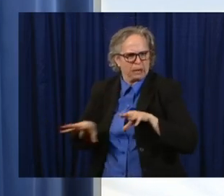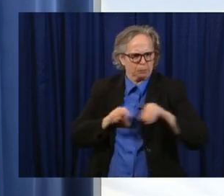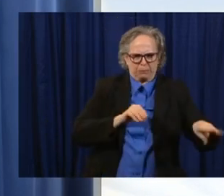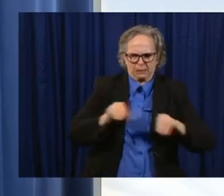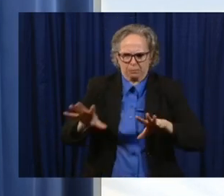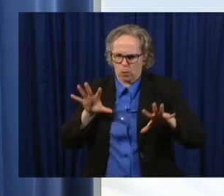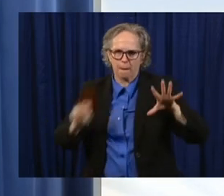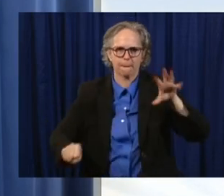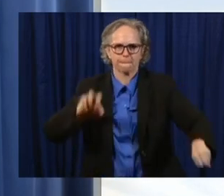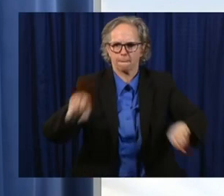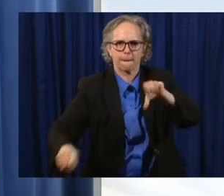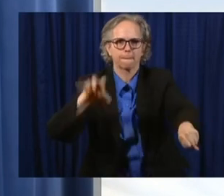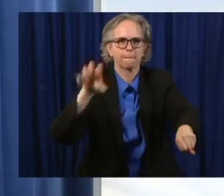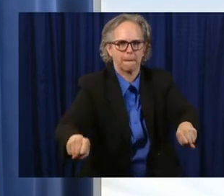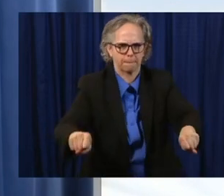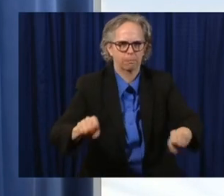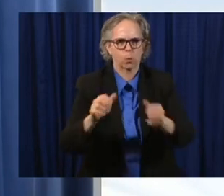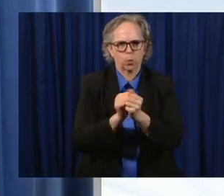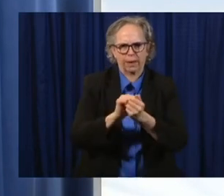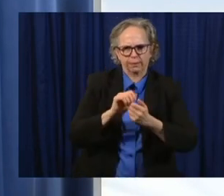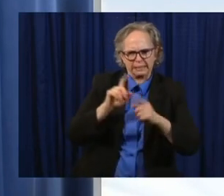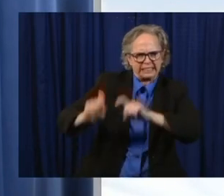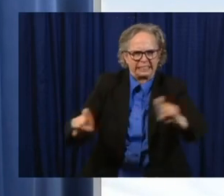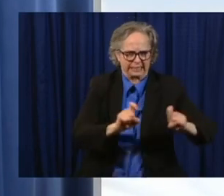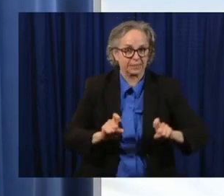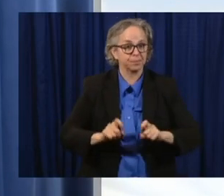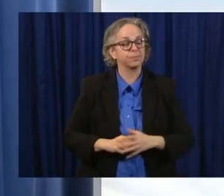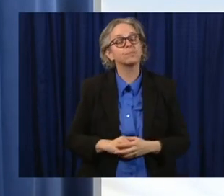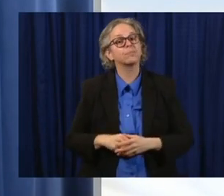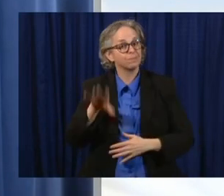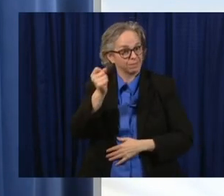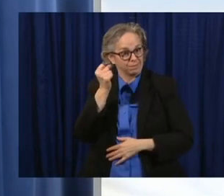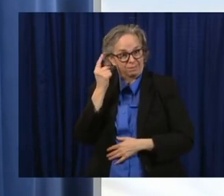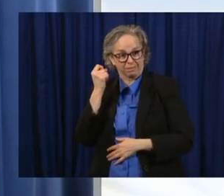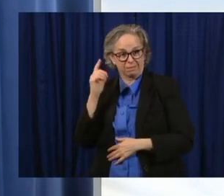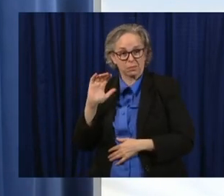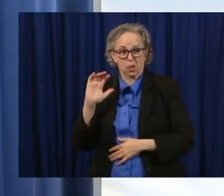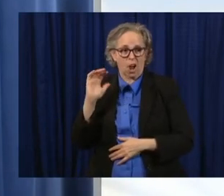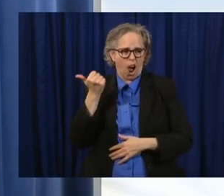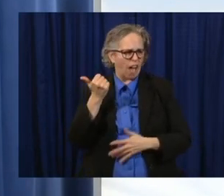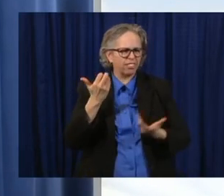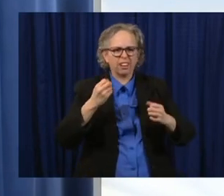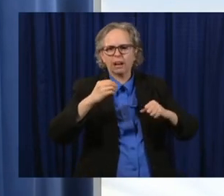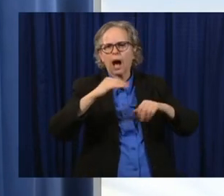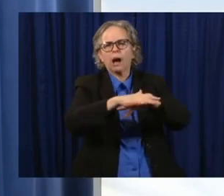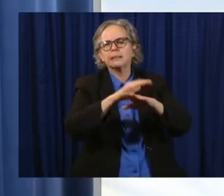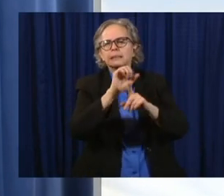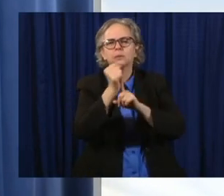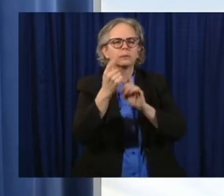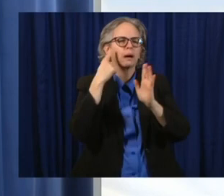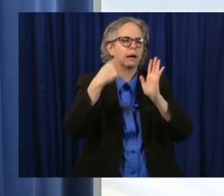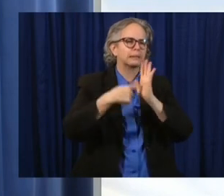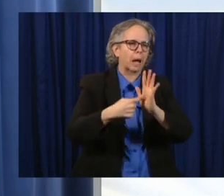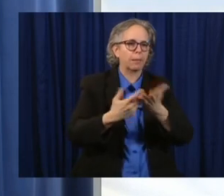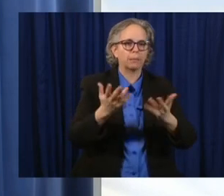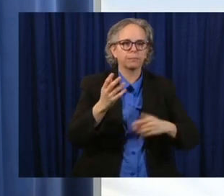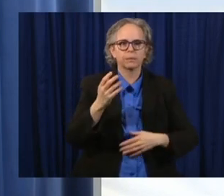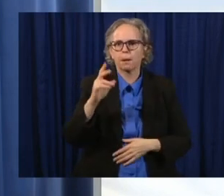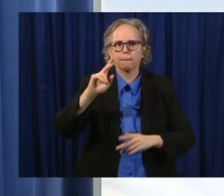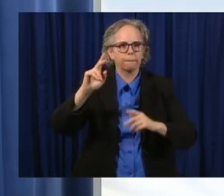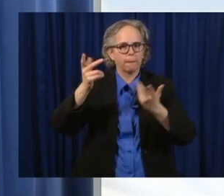other congregate care living settings, homeless shelters, treatment centers, developmental disability homes.